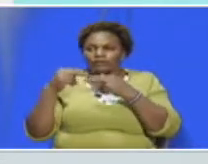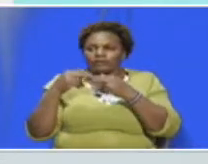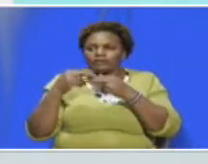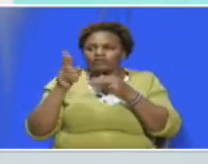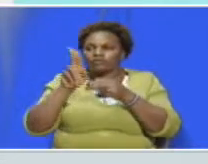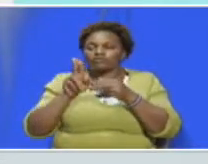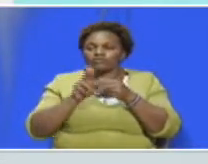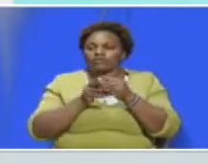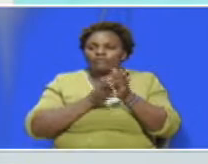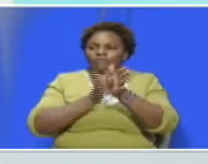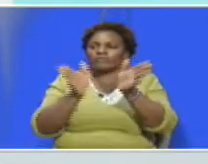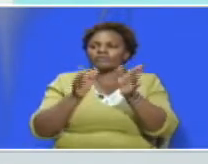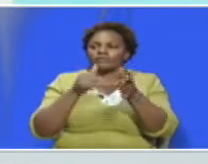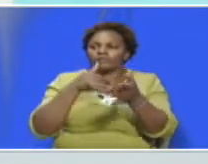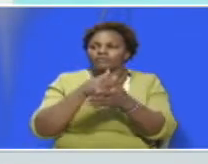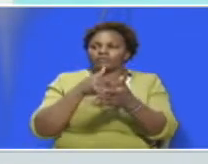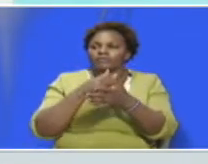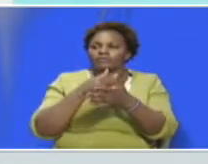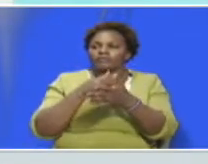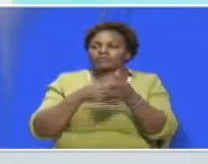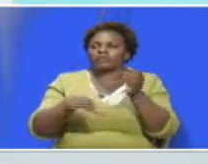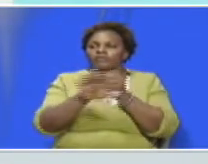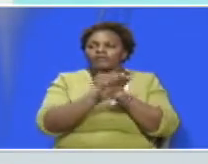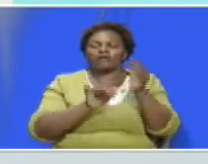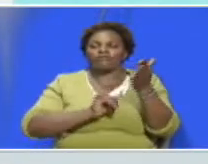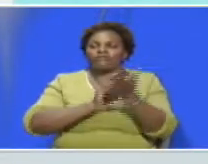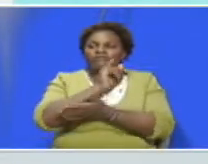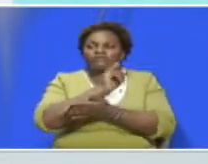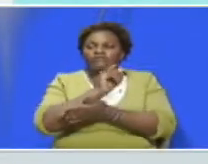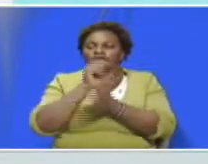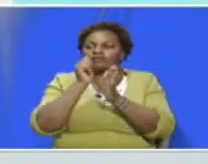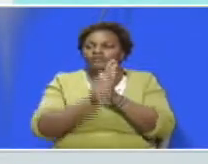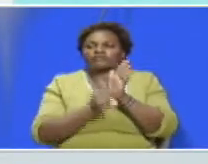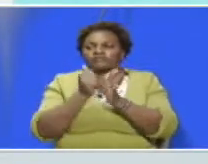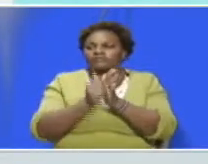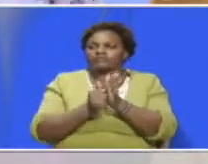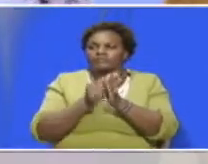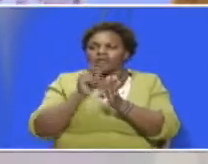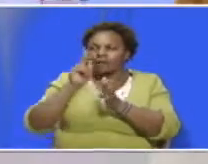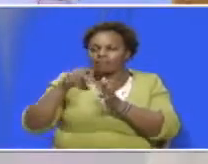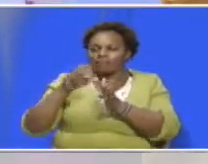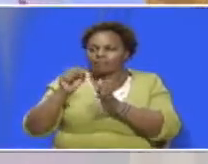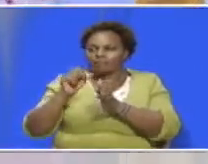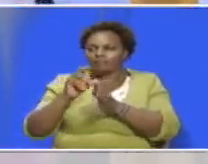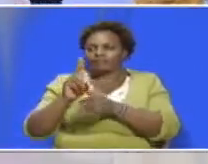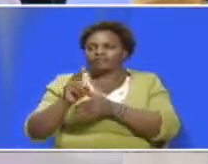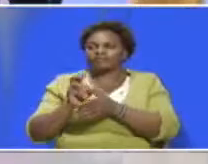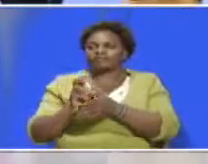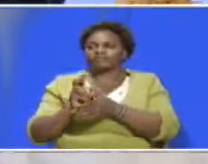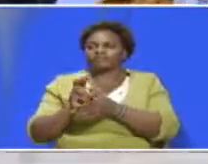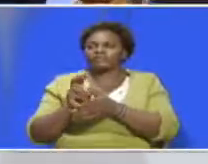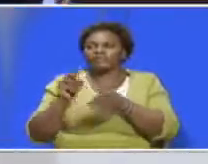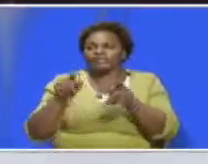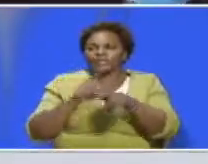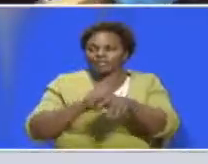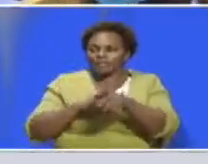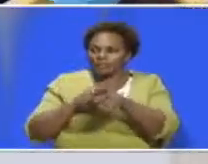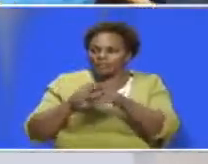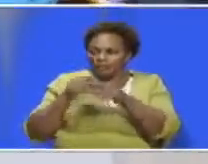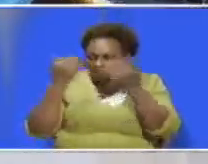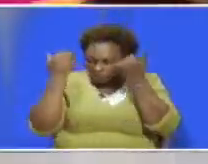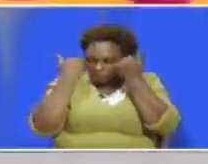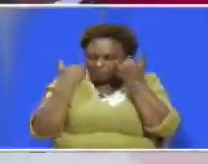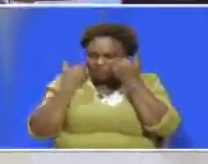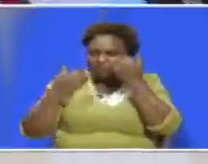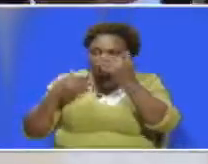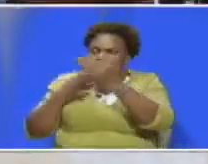public transport means, including domestic flights, train, and PSVs. The directive had been suspended by a Nairobi court